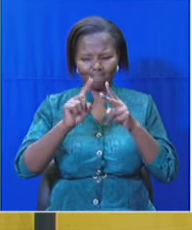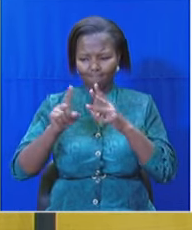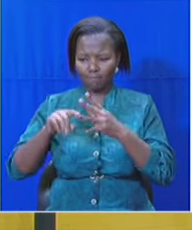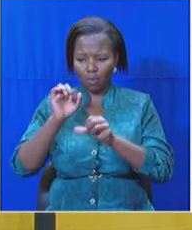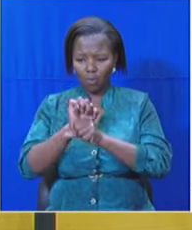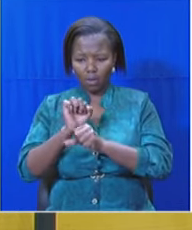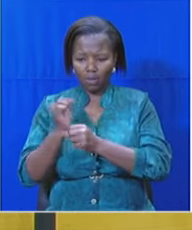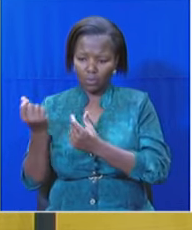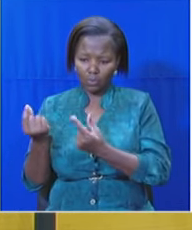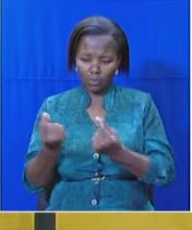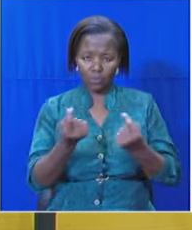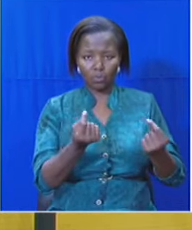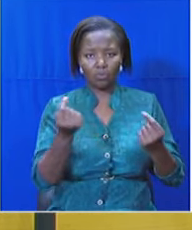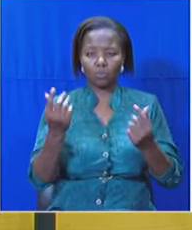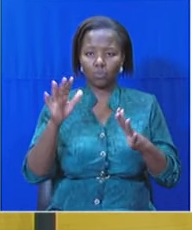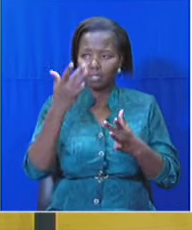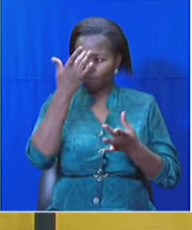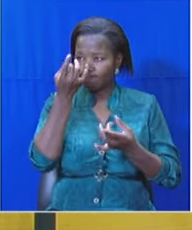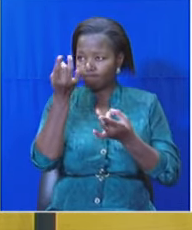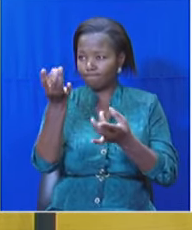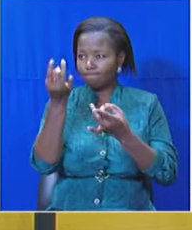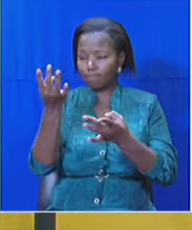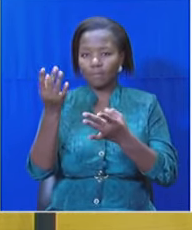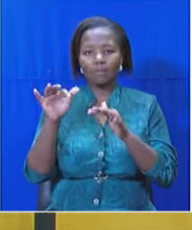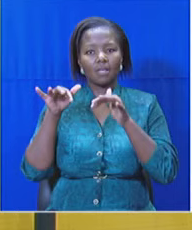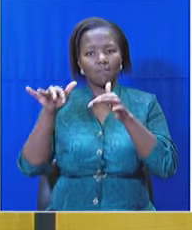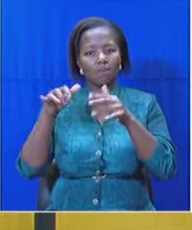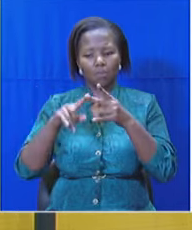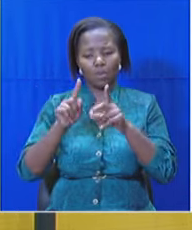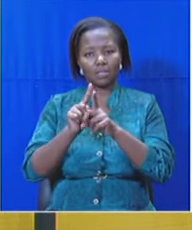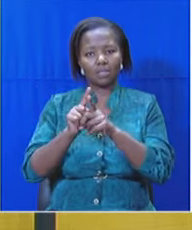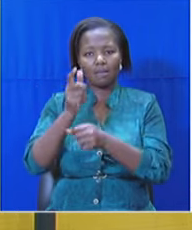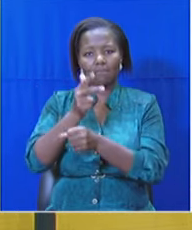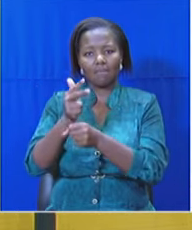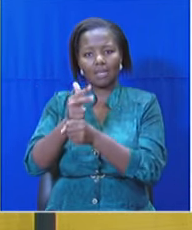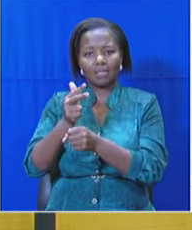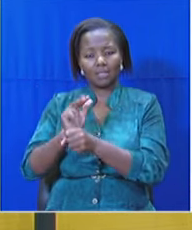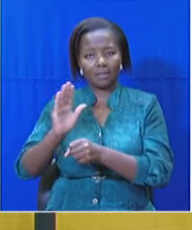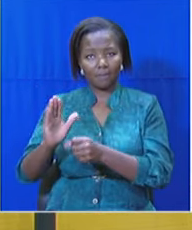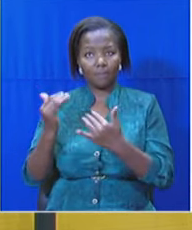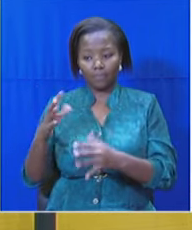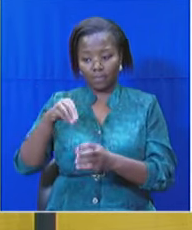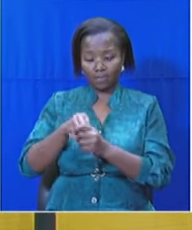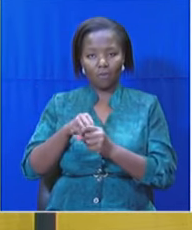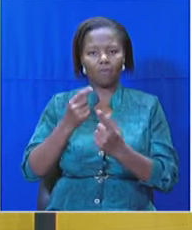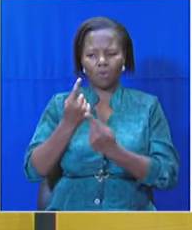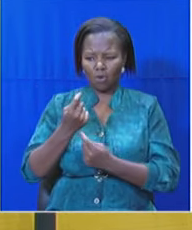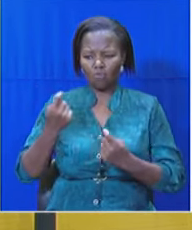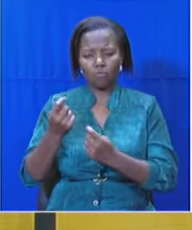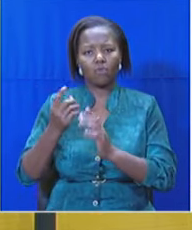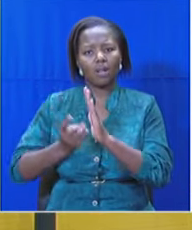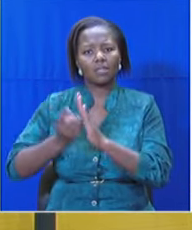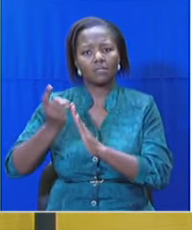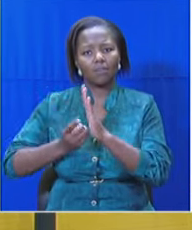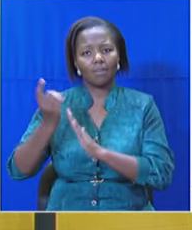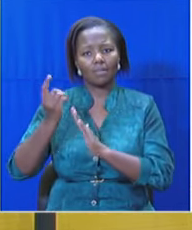by informing the media and citizens. This includes their roles in rural development and land reform initiatives. We are